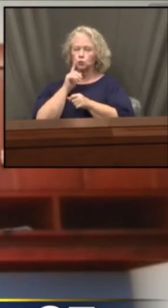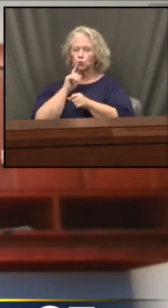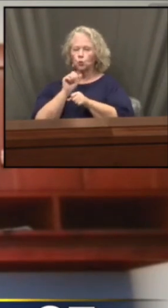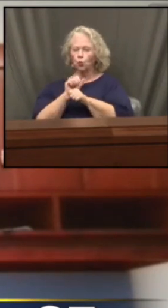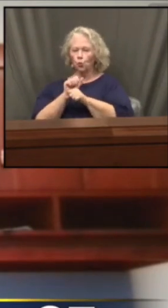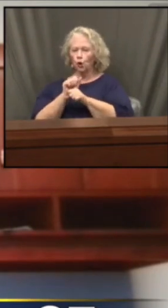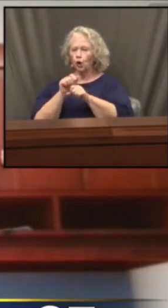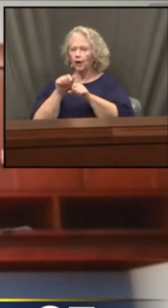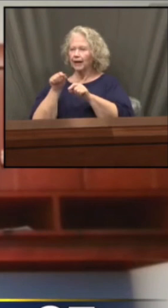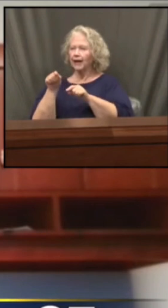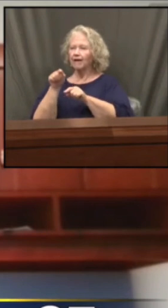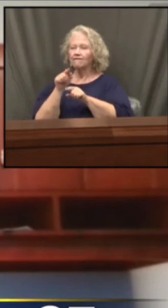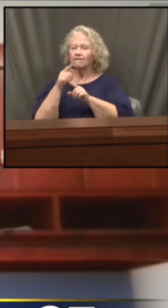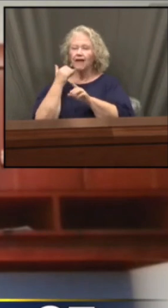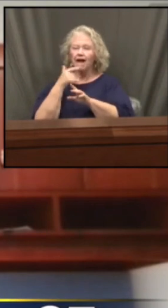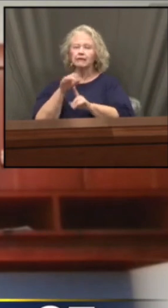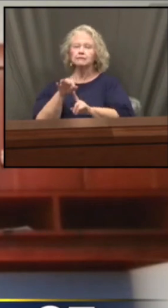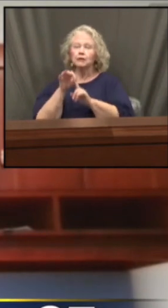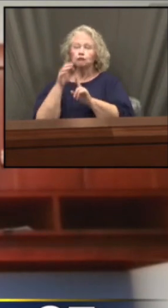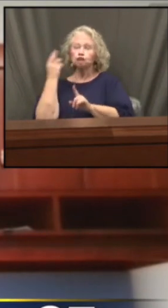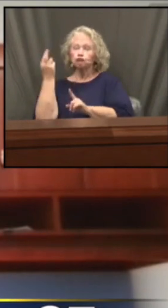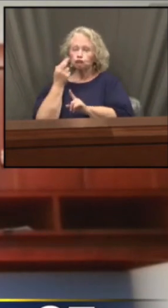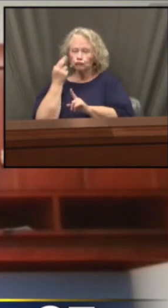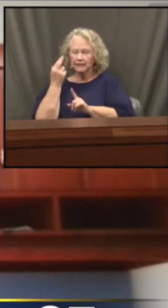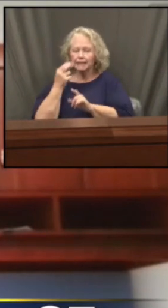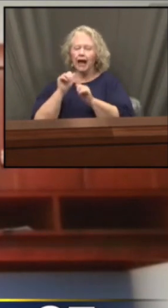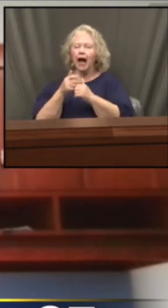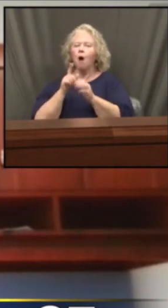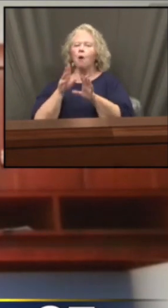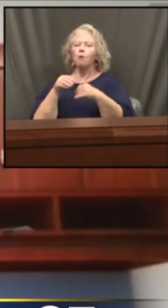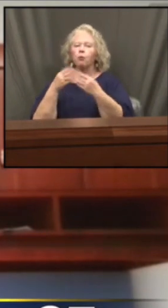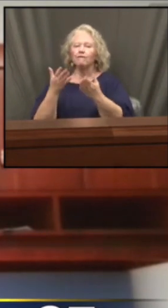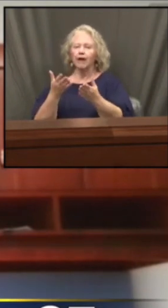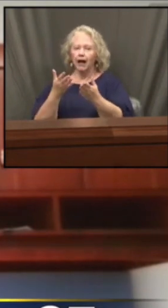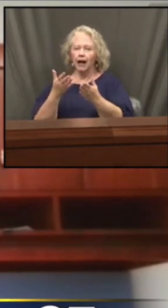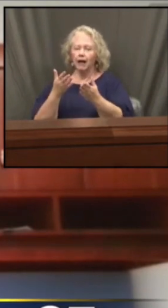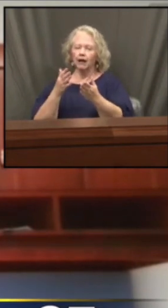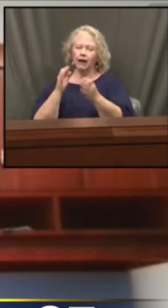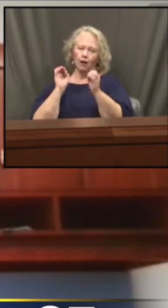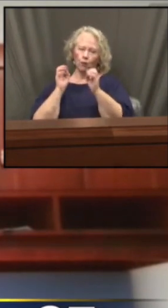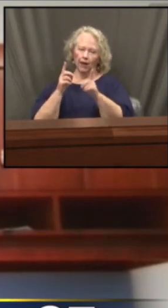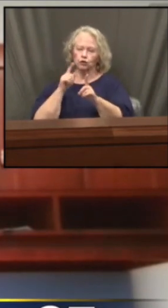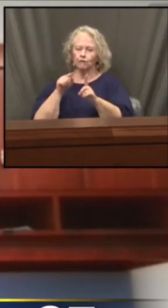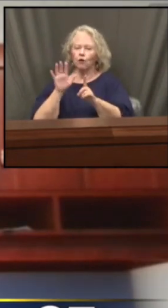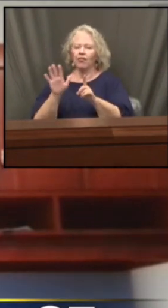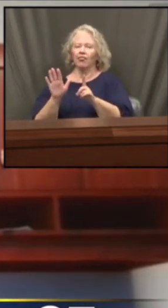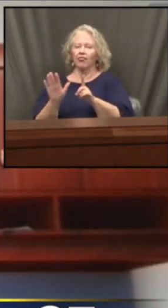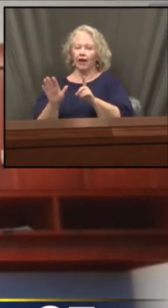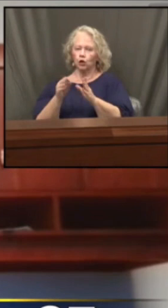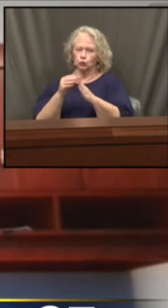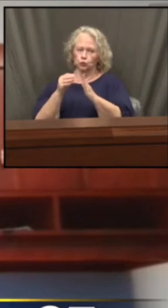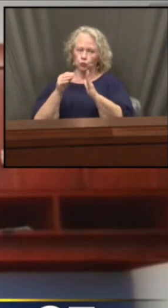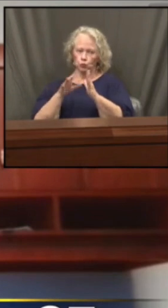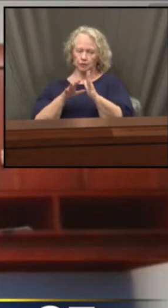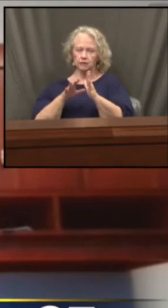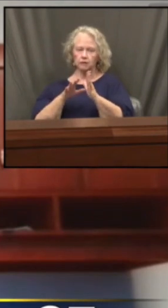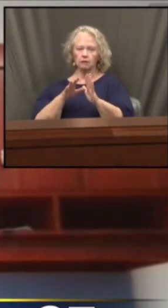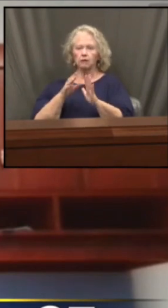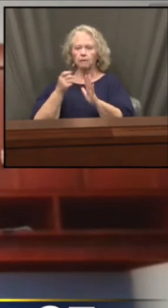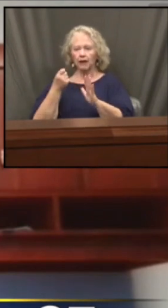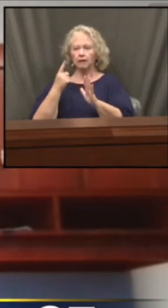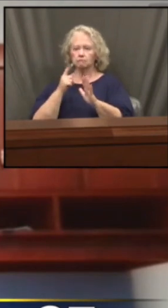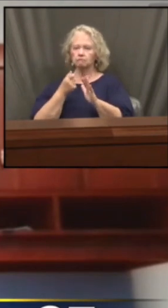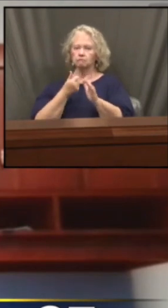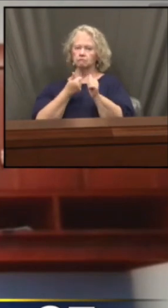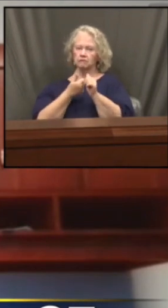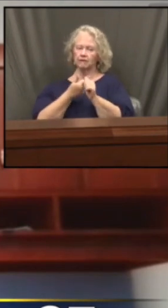cases so they can provide educational opportunities for students with the conditions that you